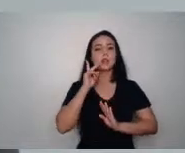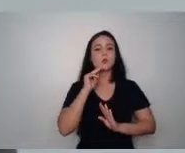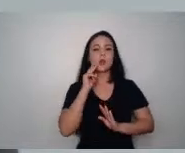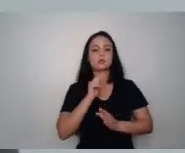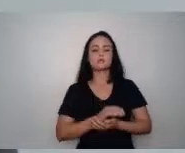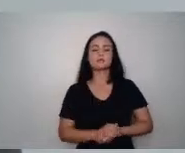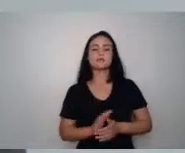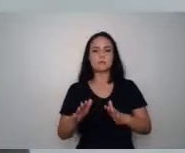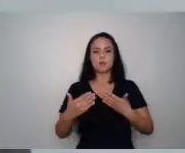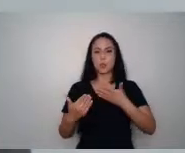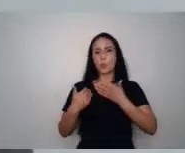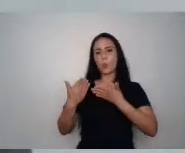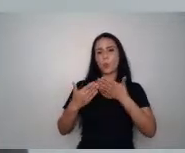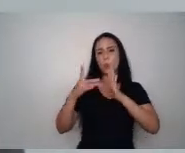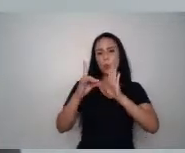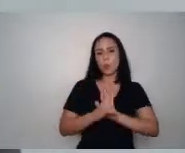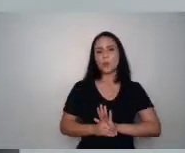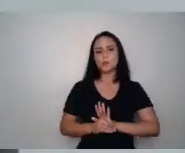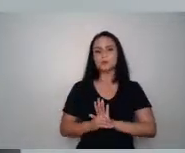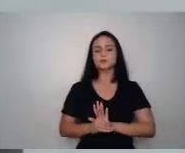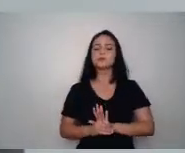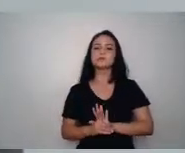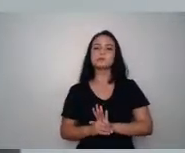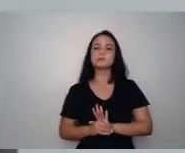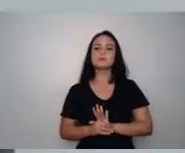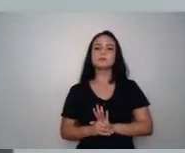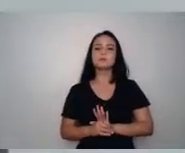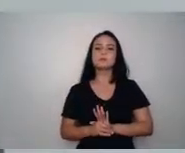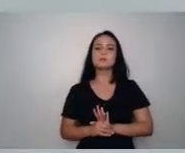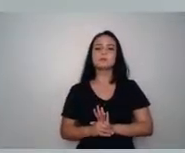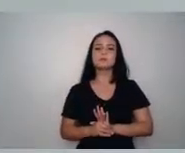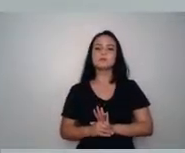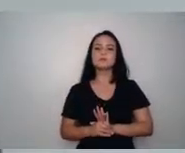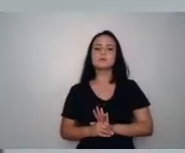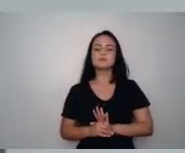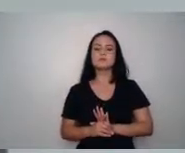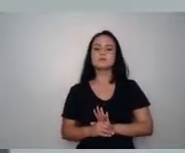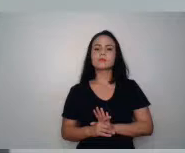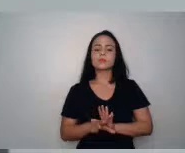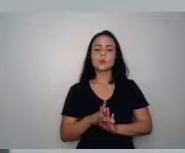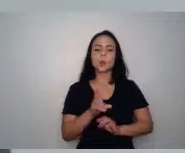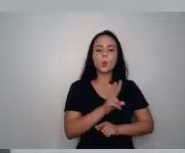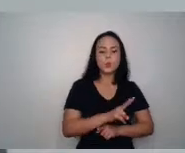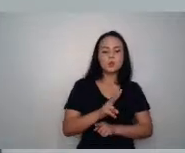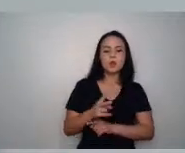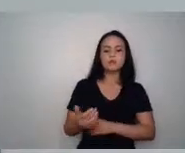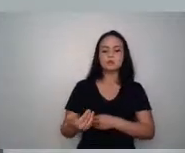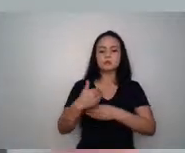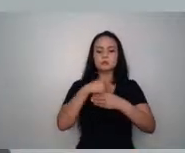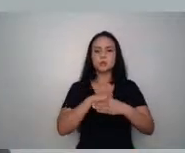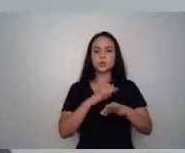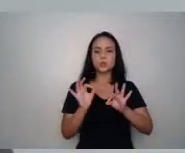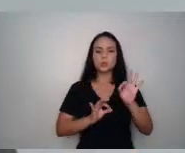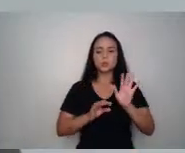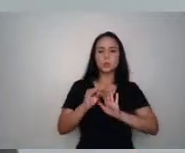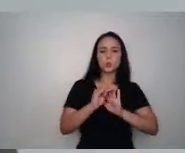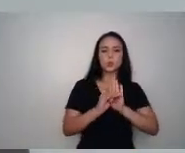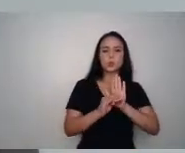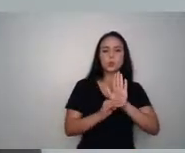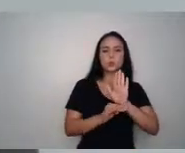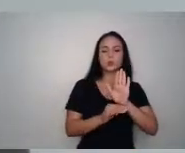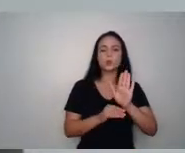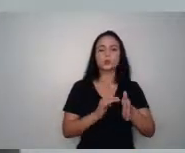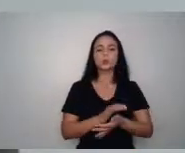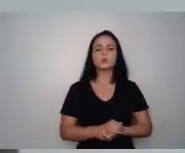they're called natural rights. So when these natural rights are registered in a